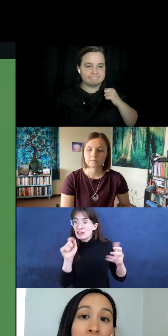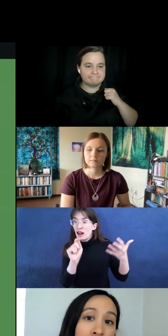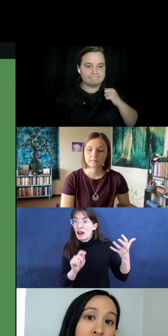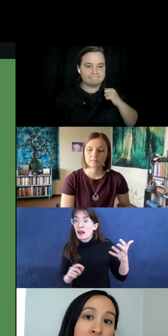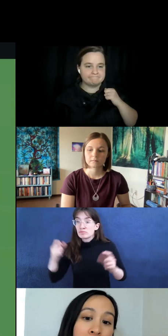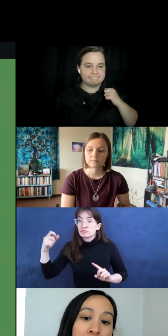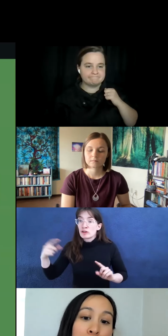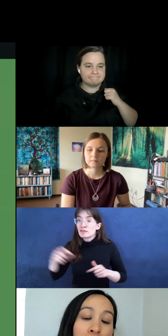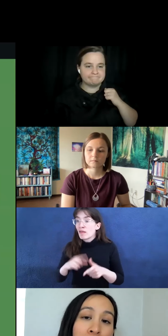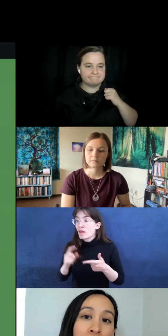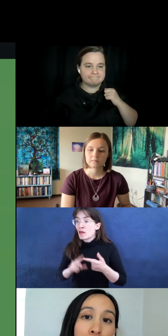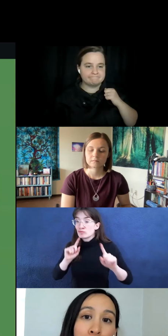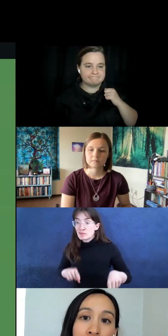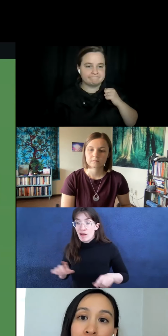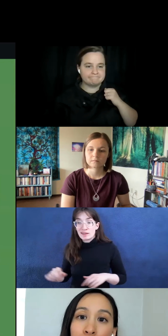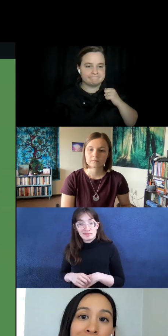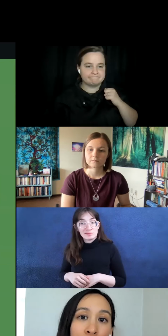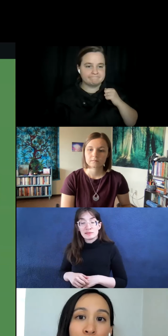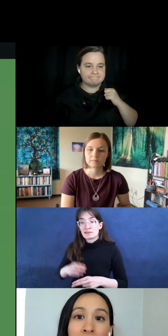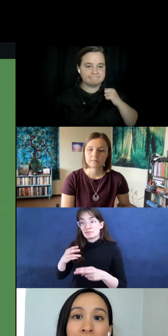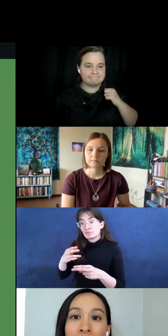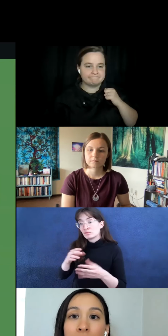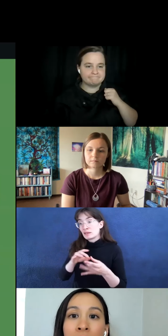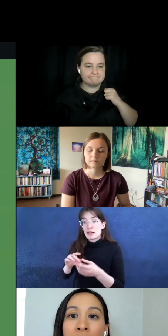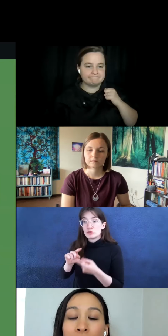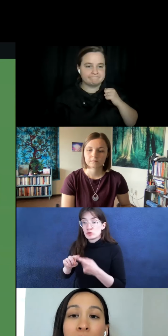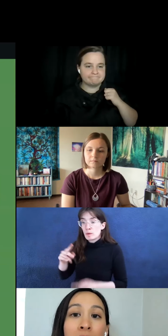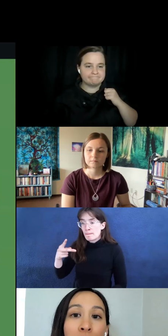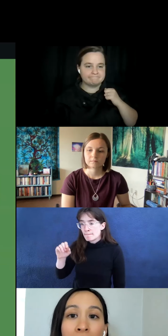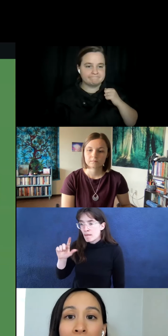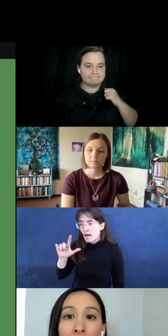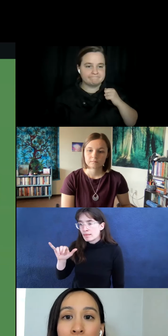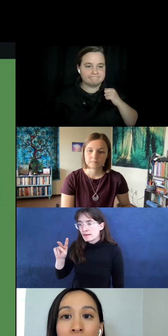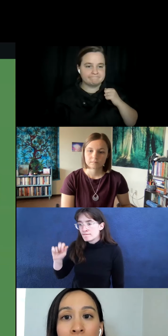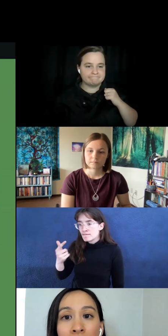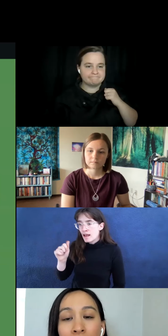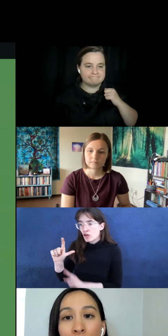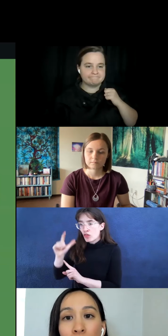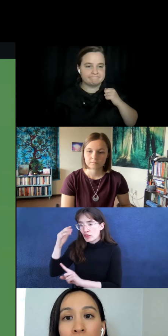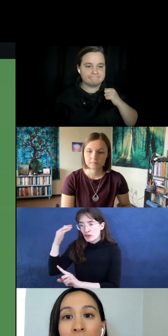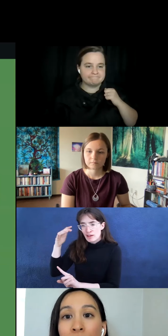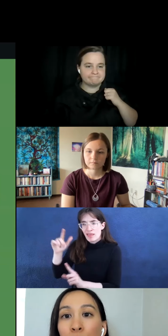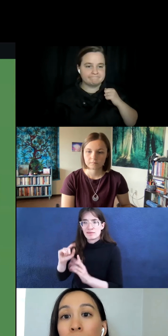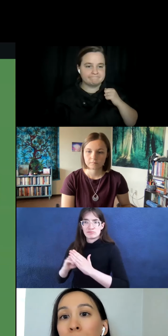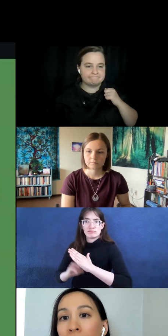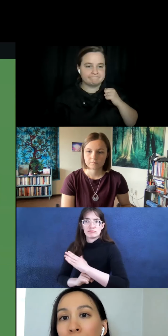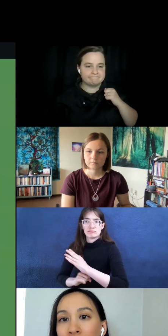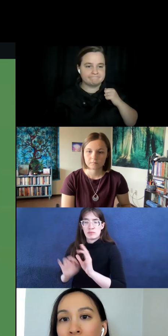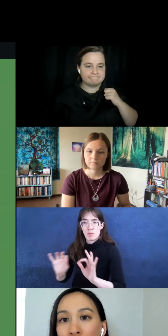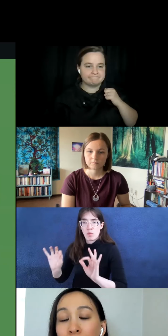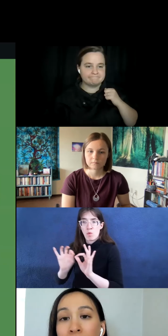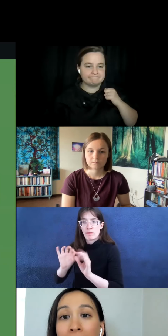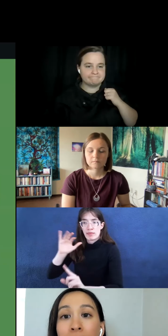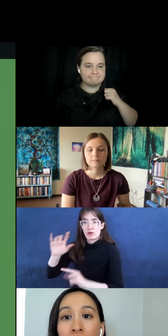And this is connected to polyvagal theory, which is really like this foundational aspect of what